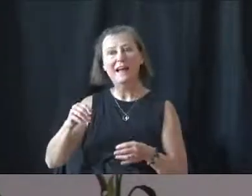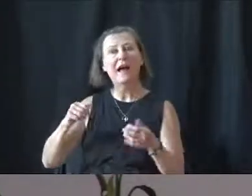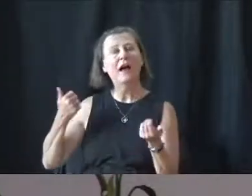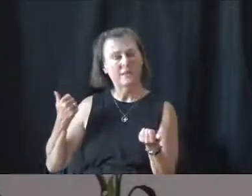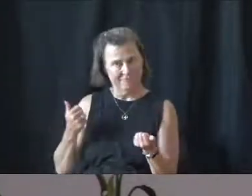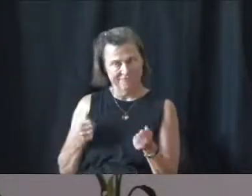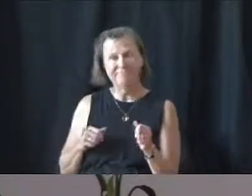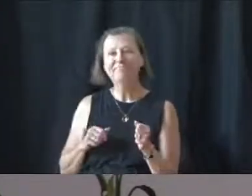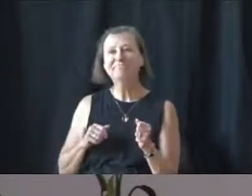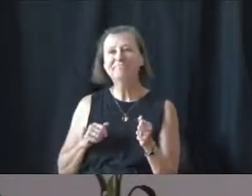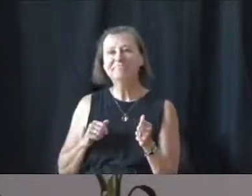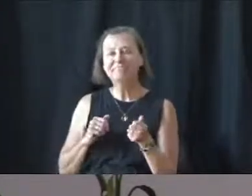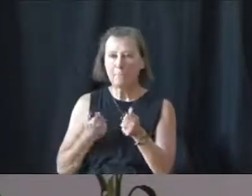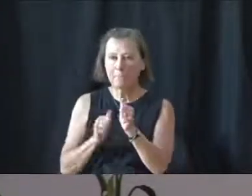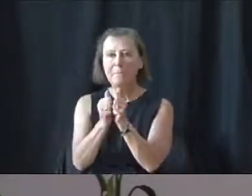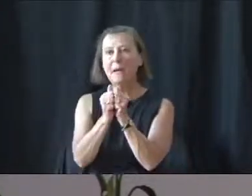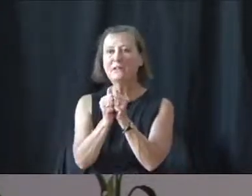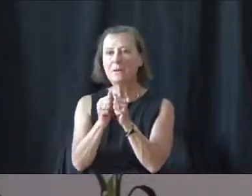my youth.